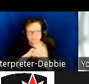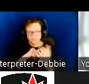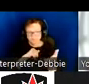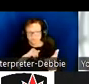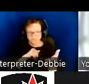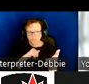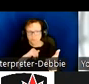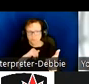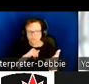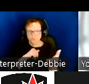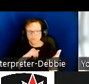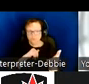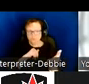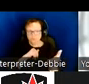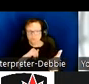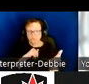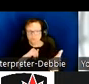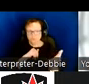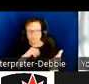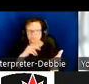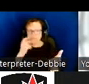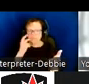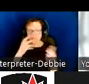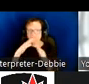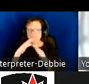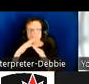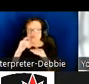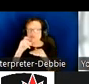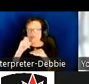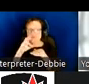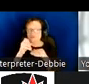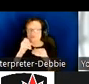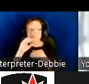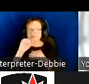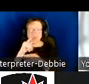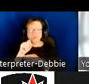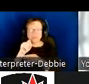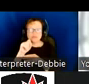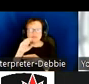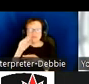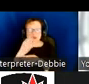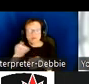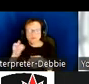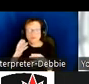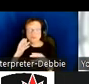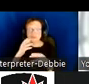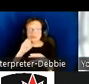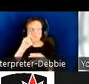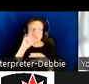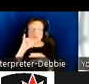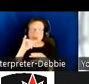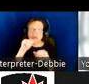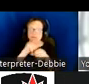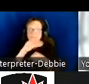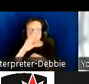Picture of outdoor, total 12 layers, all detected segments and objects, earth, sky, mountains, trees, person,